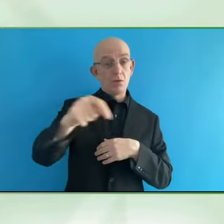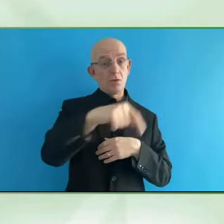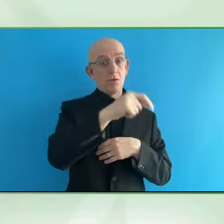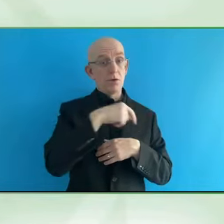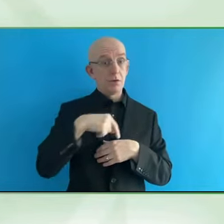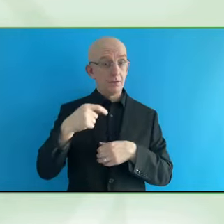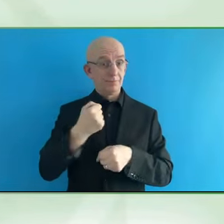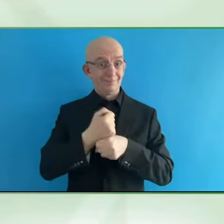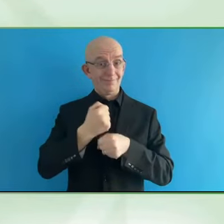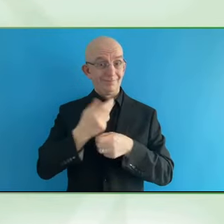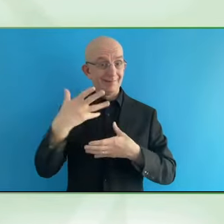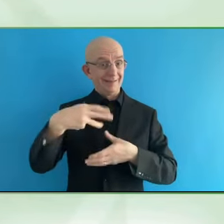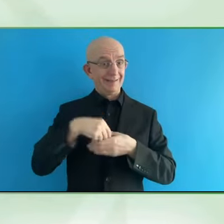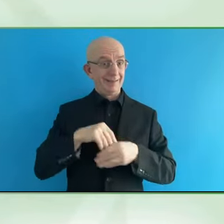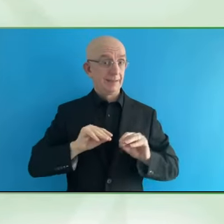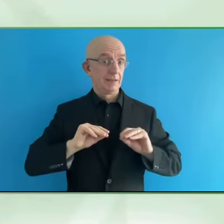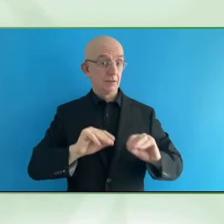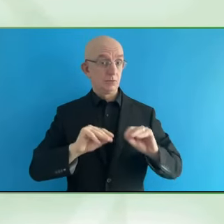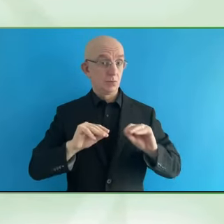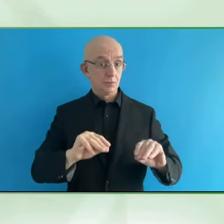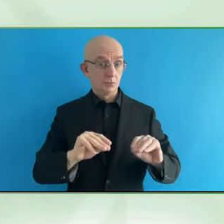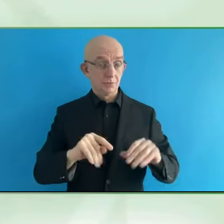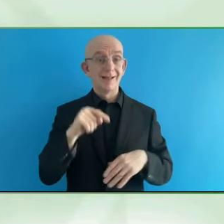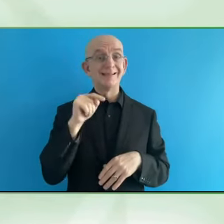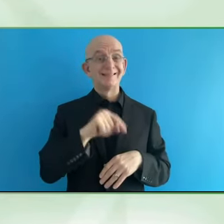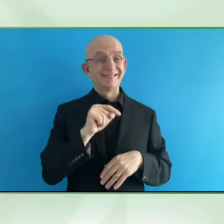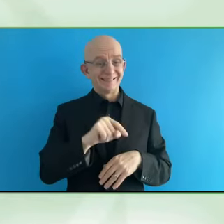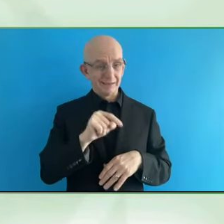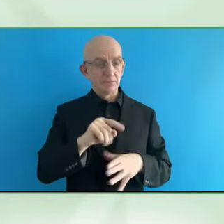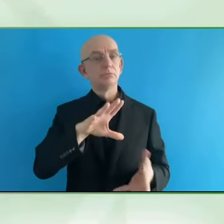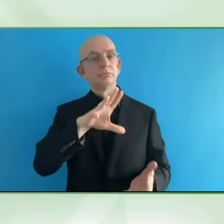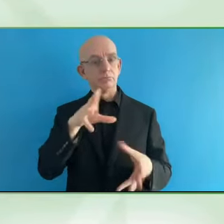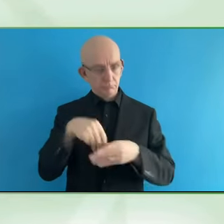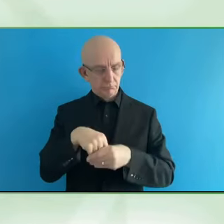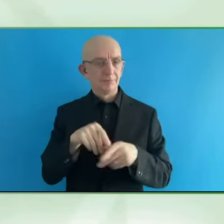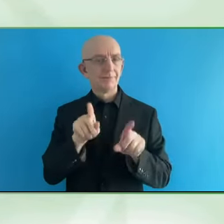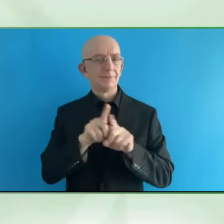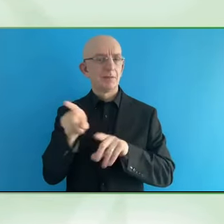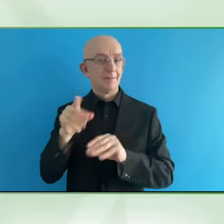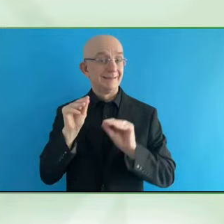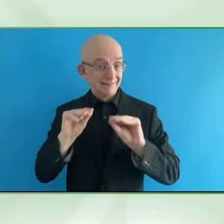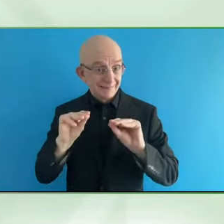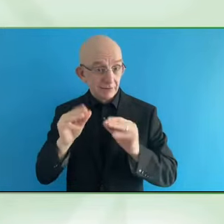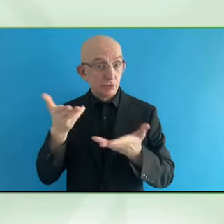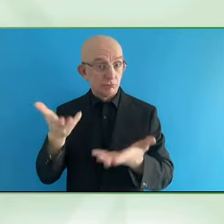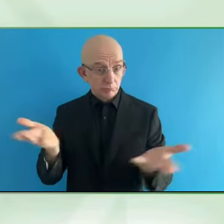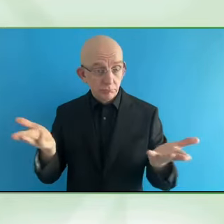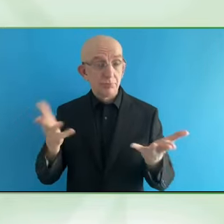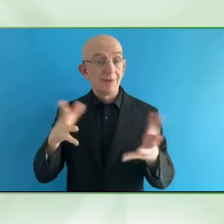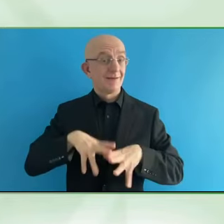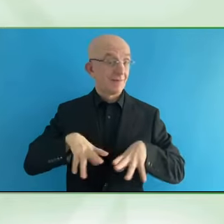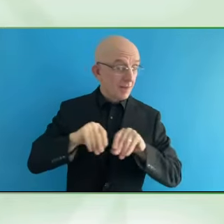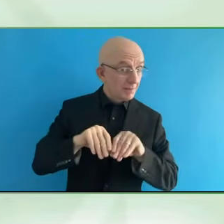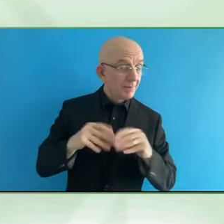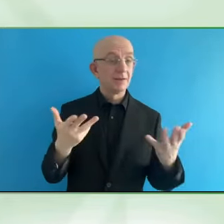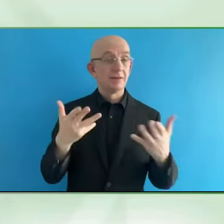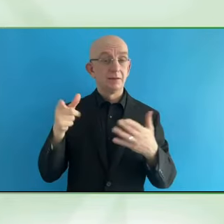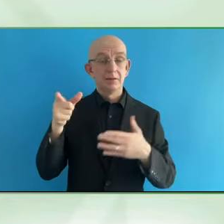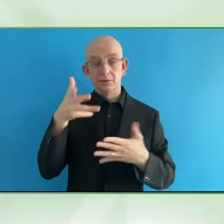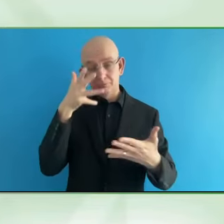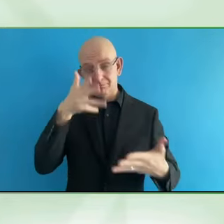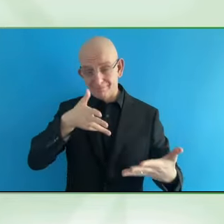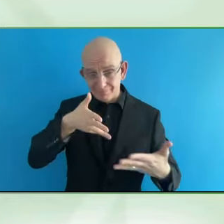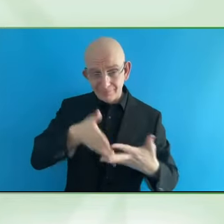professionals. This collaboration is essential to ensure a comprehensive understanding of students'